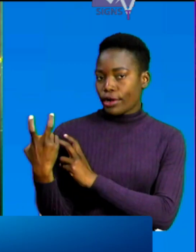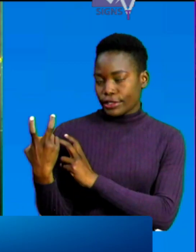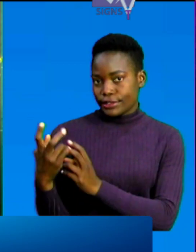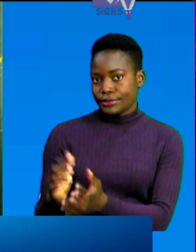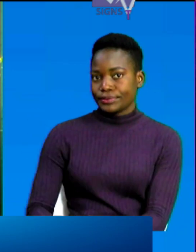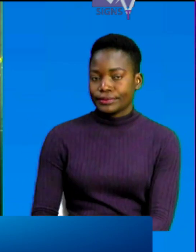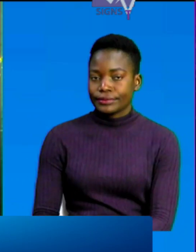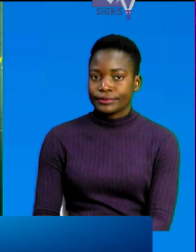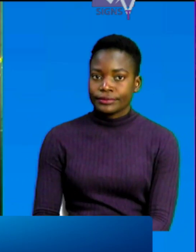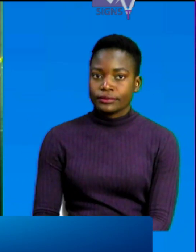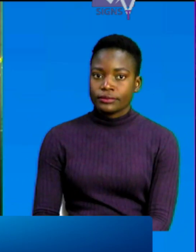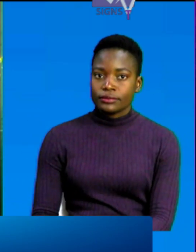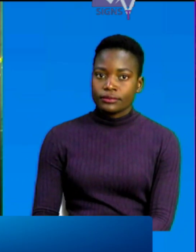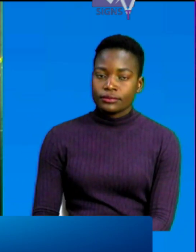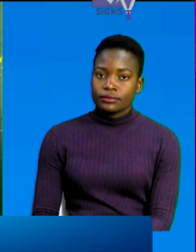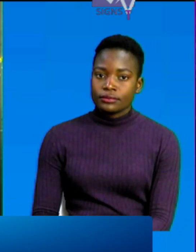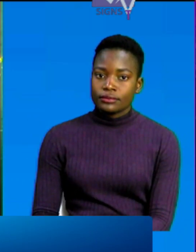speaking to Parliament.